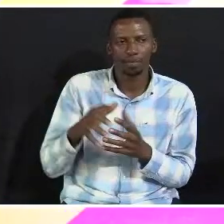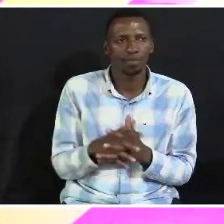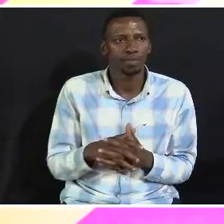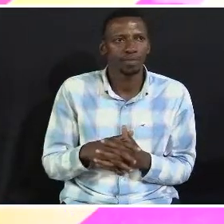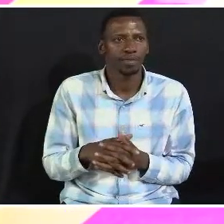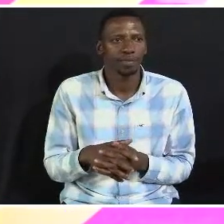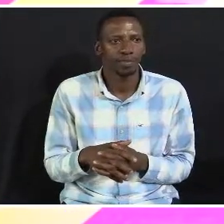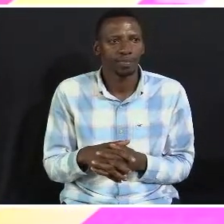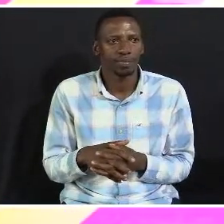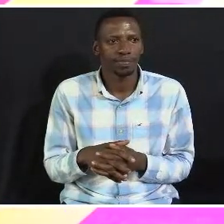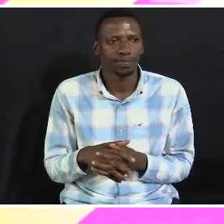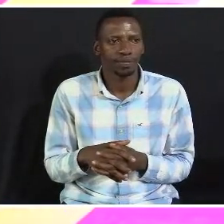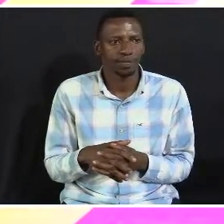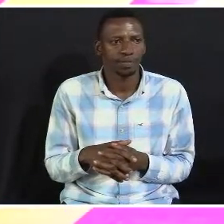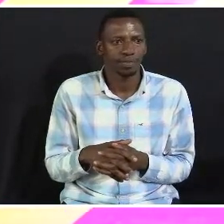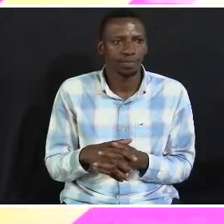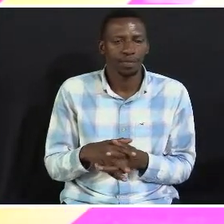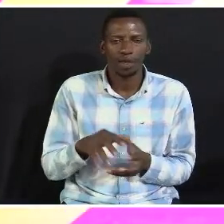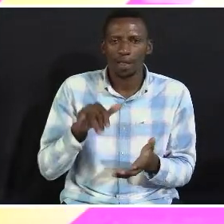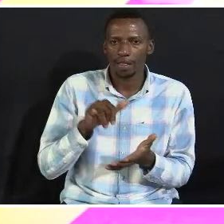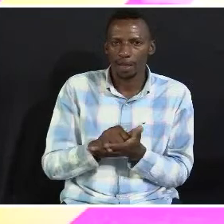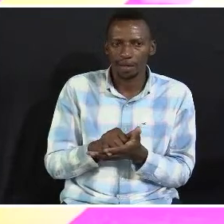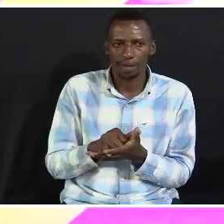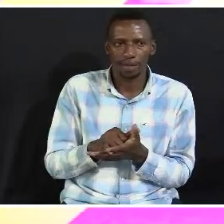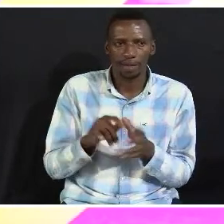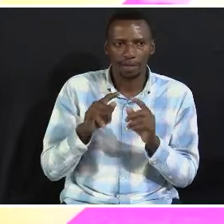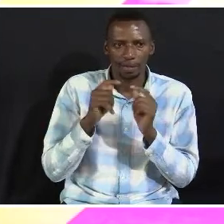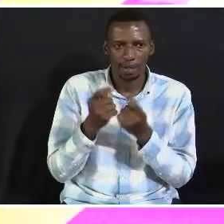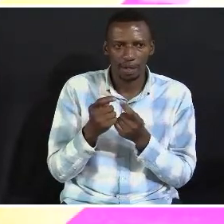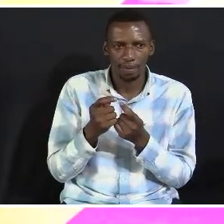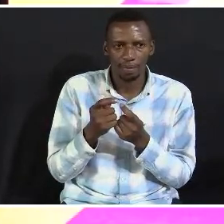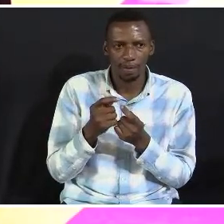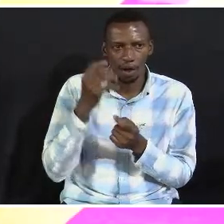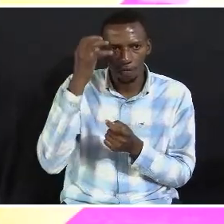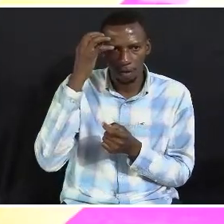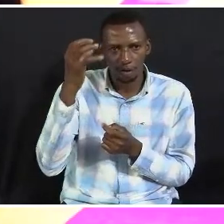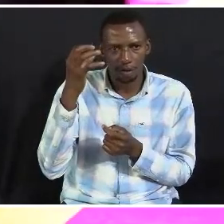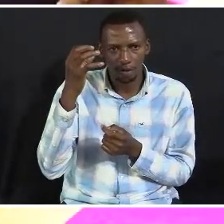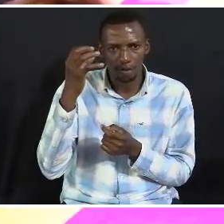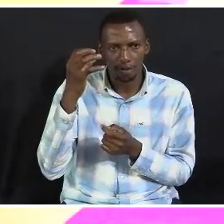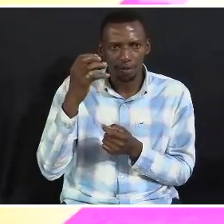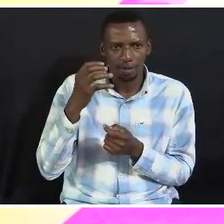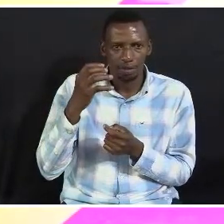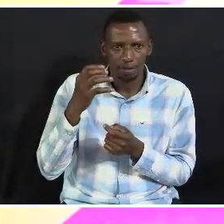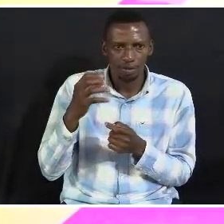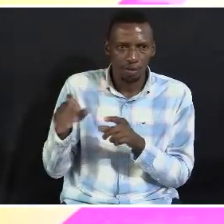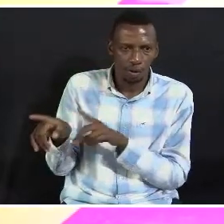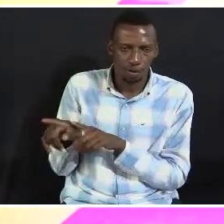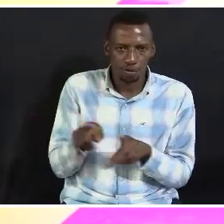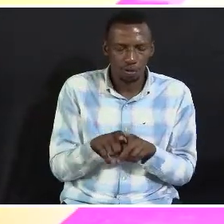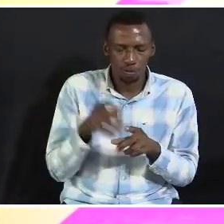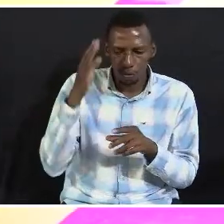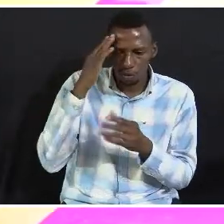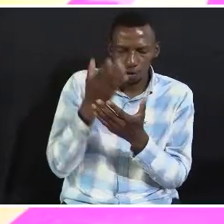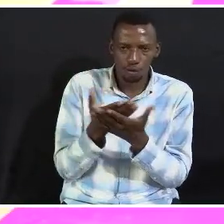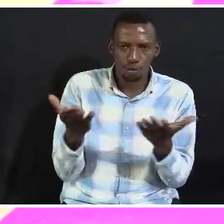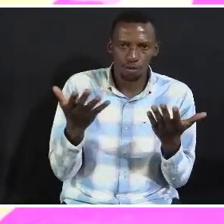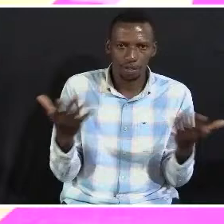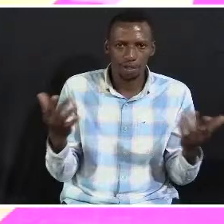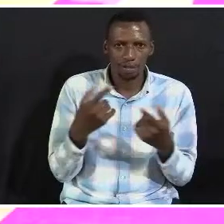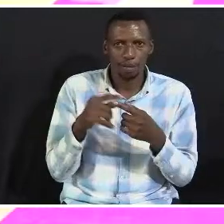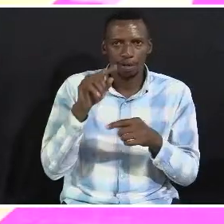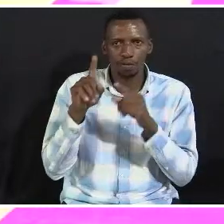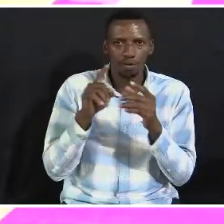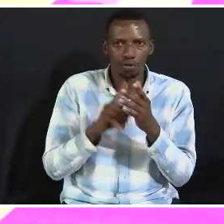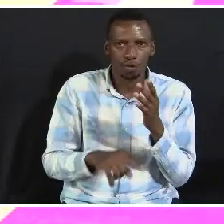That kind of arrogance, people of God, the question is, it doesn't matter. We boast of all those things, but the question is,